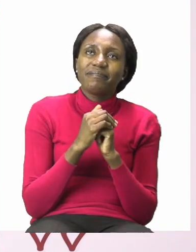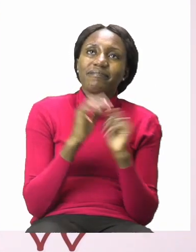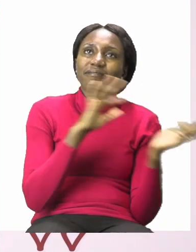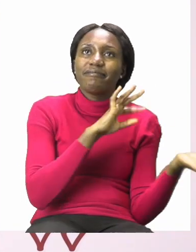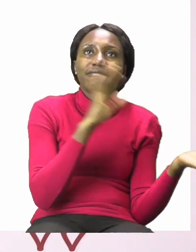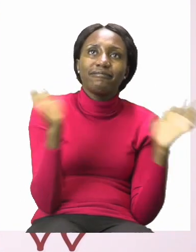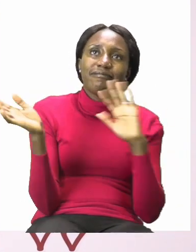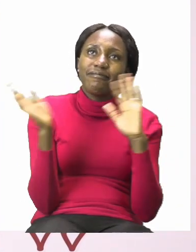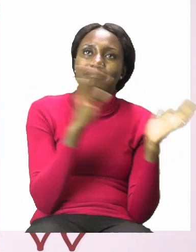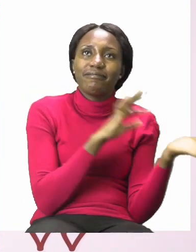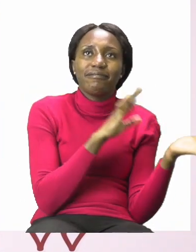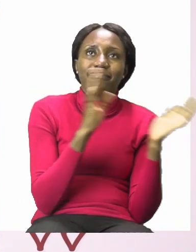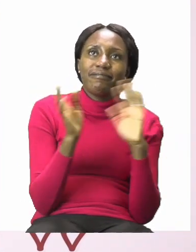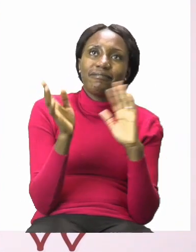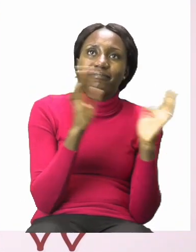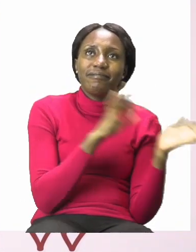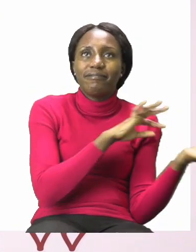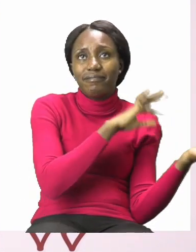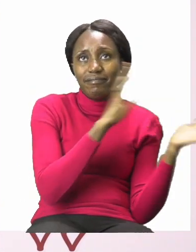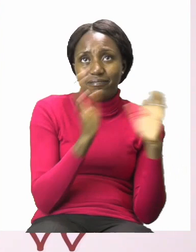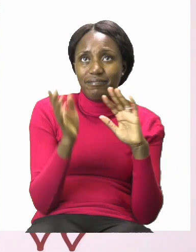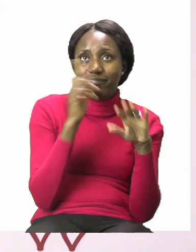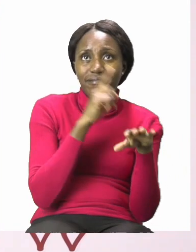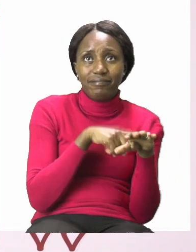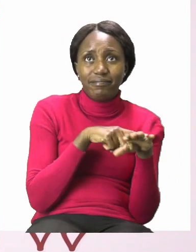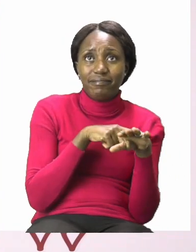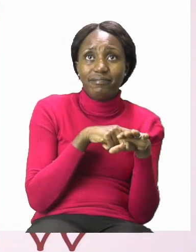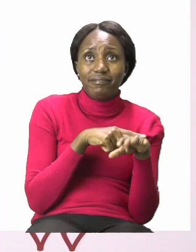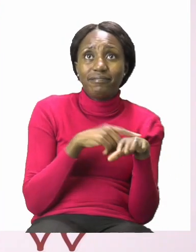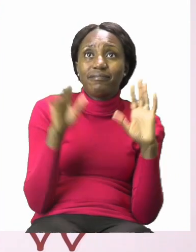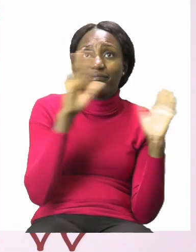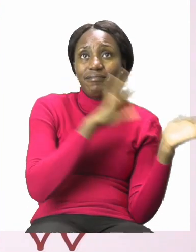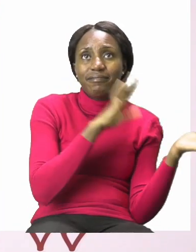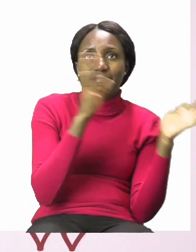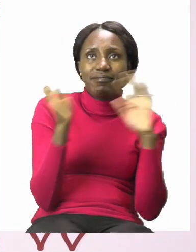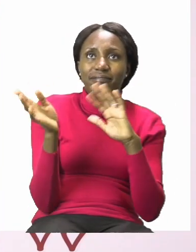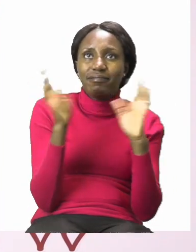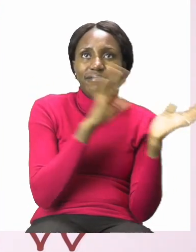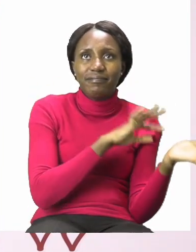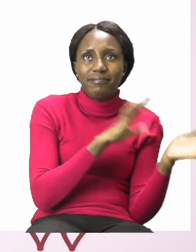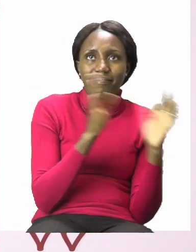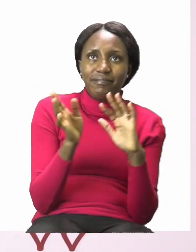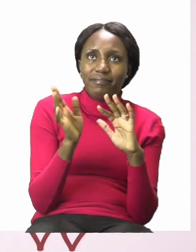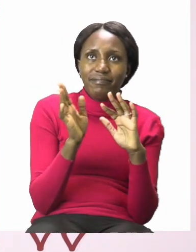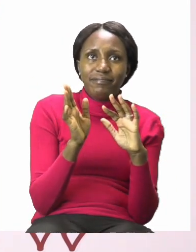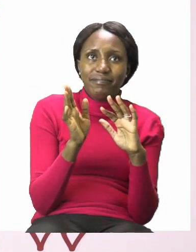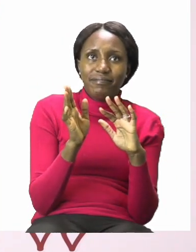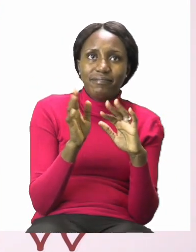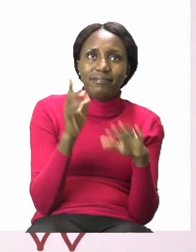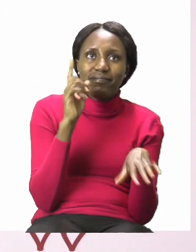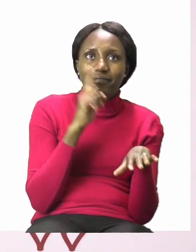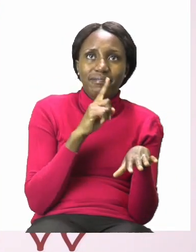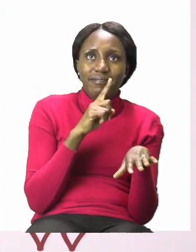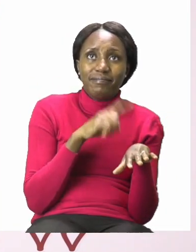Goodbye, goodbye. It's time to say goodbye,